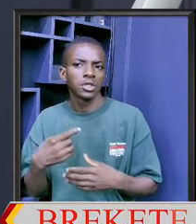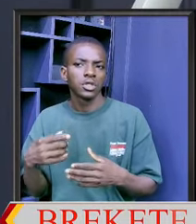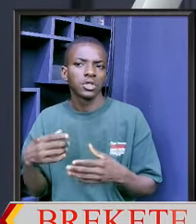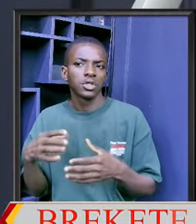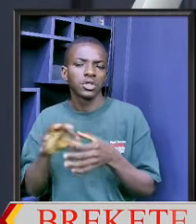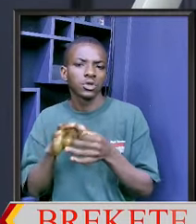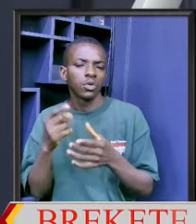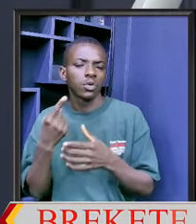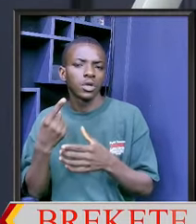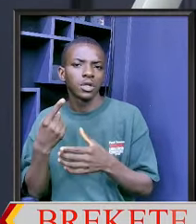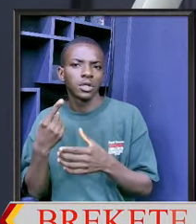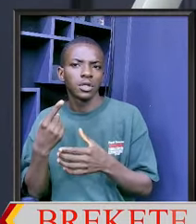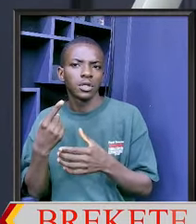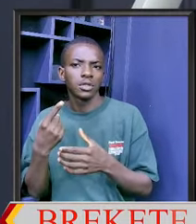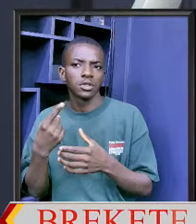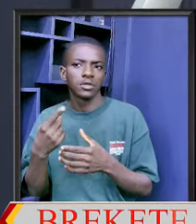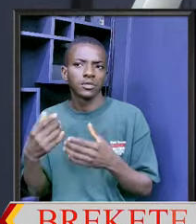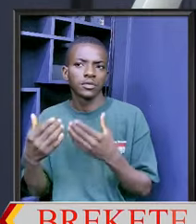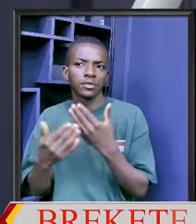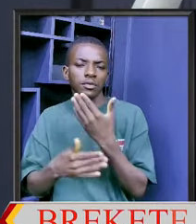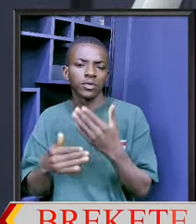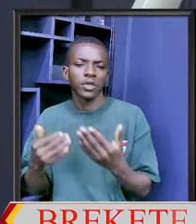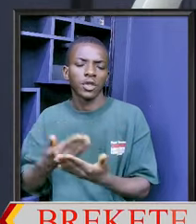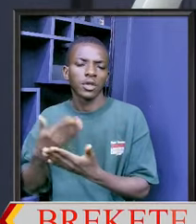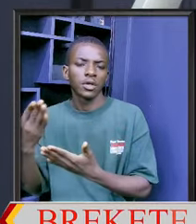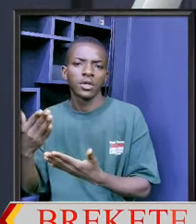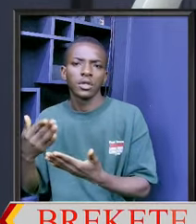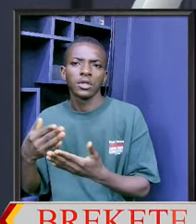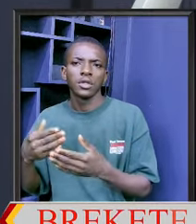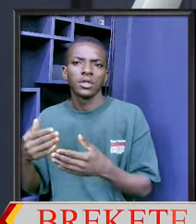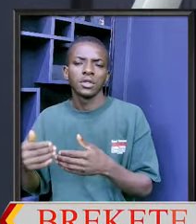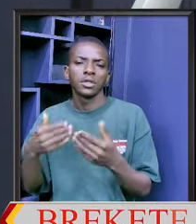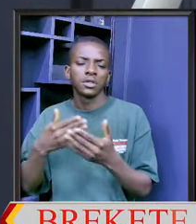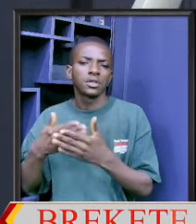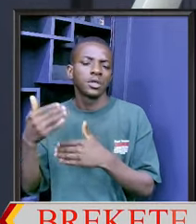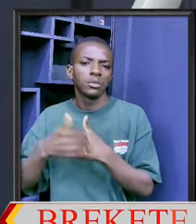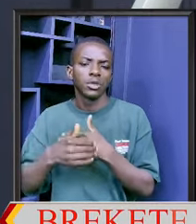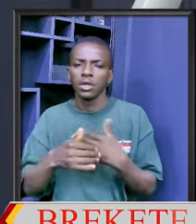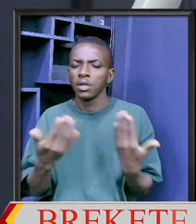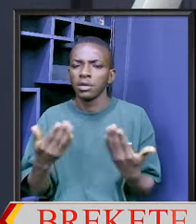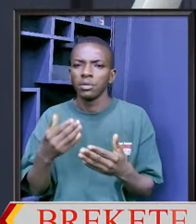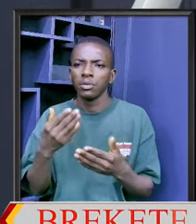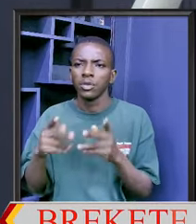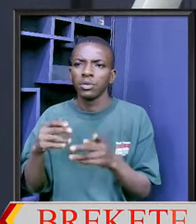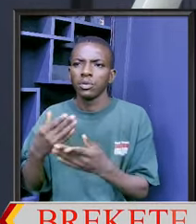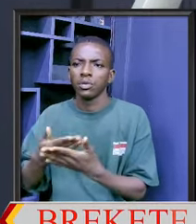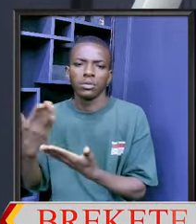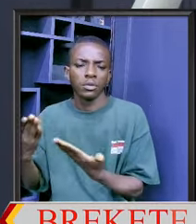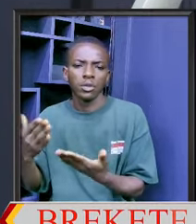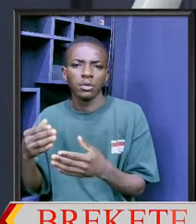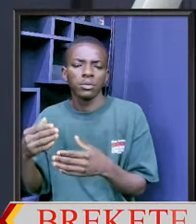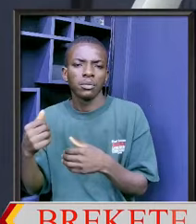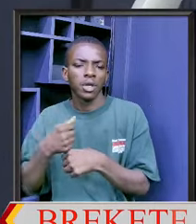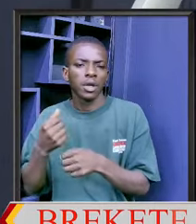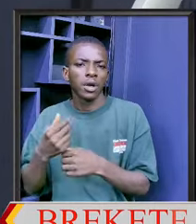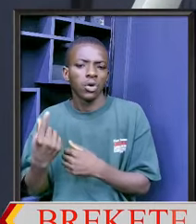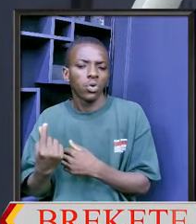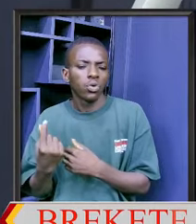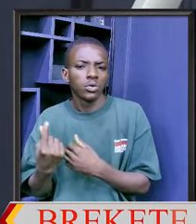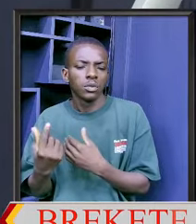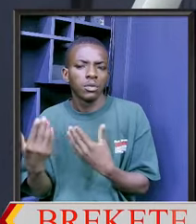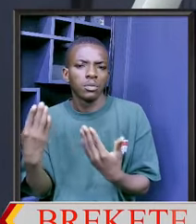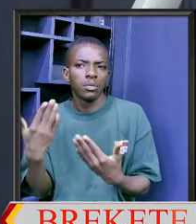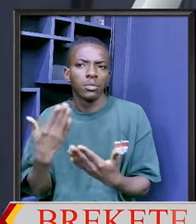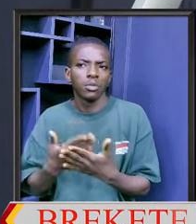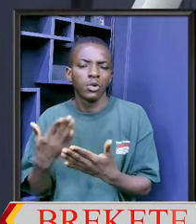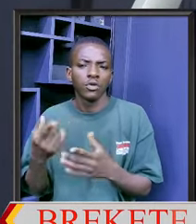block one junction, they fry yam, they sell akara, they sell bread. People go buy, and she go, they make her cool money.